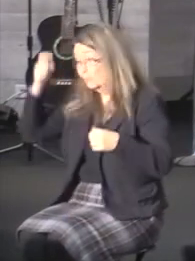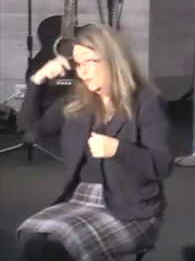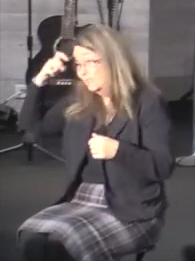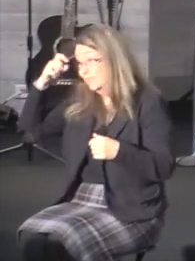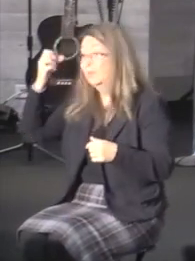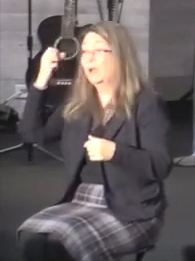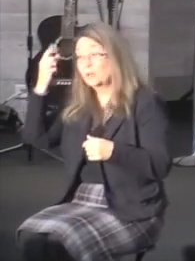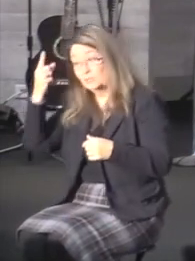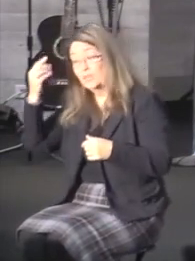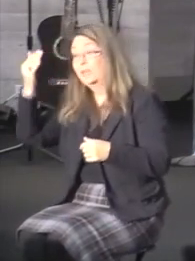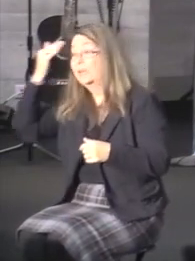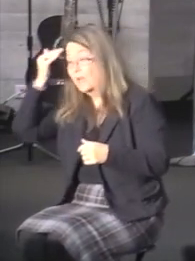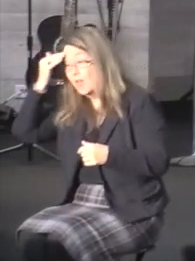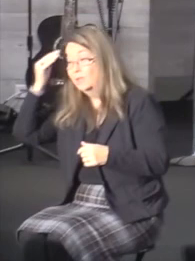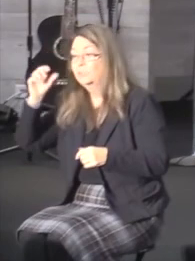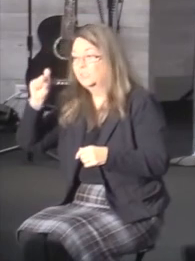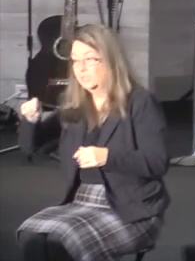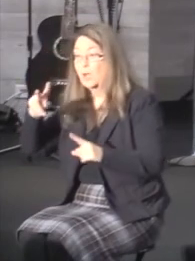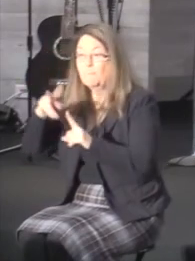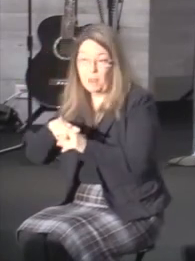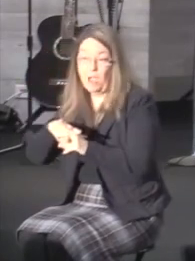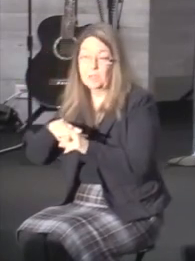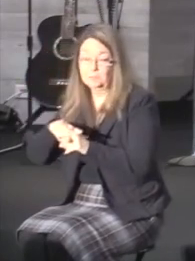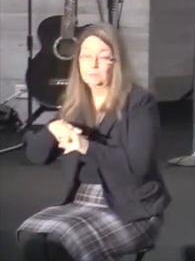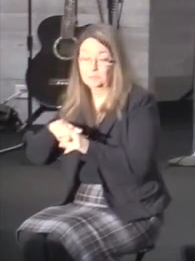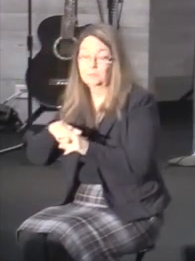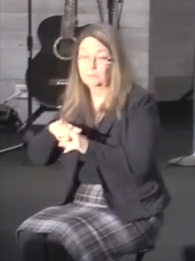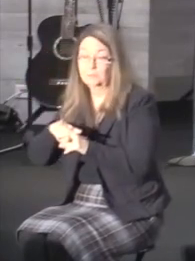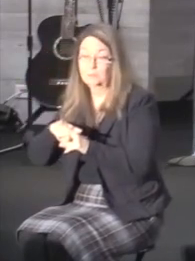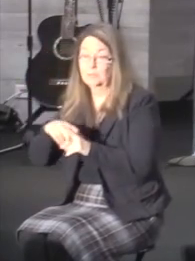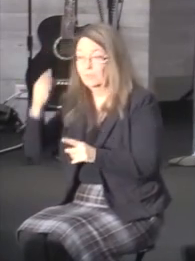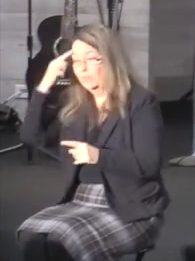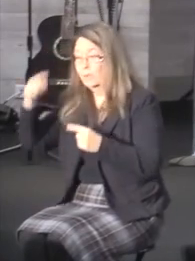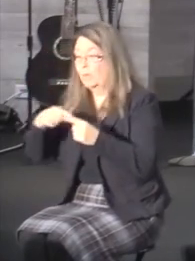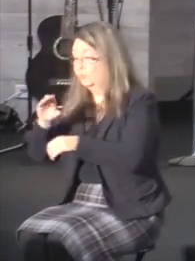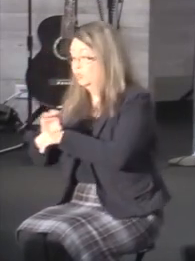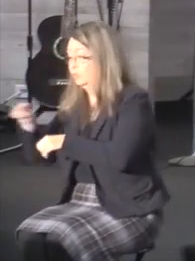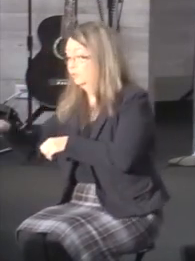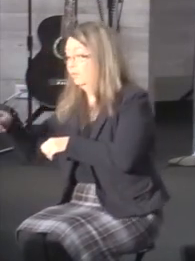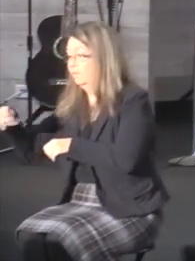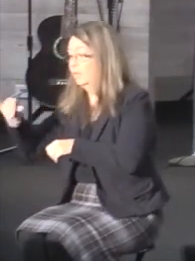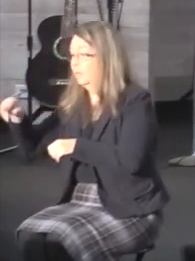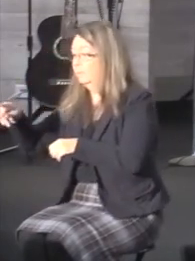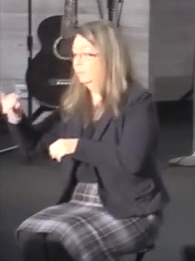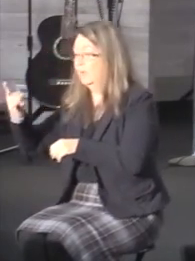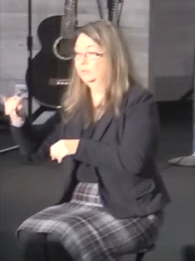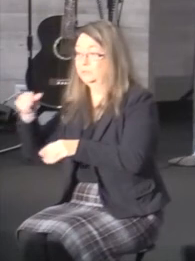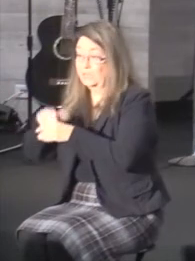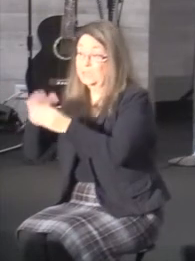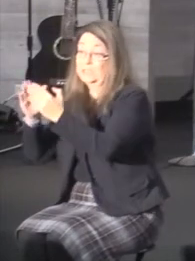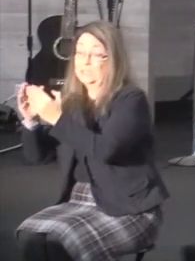has knowledge. And those things should be applied according to Paul. Think about the church at Philippi. They are in a